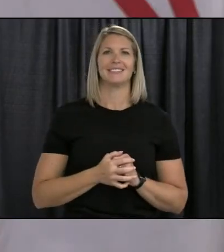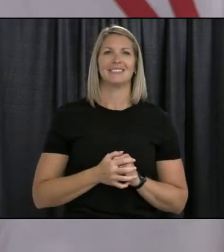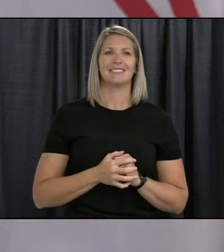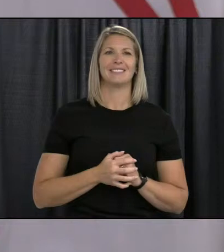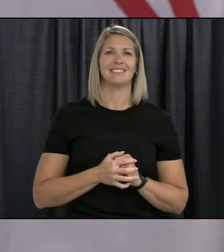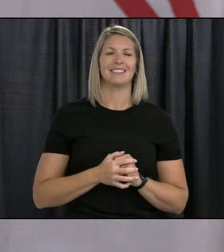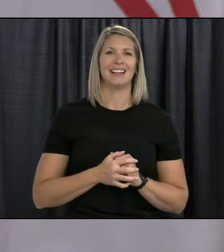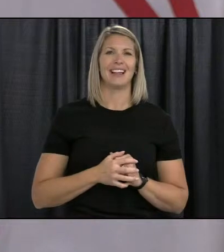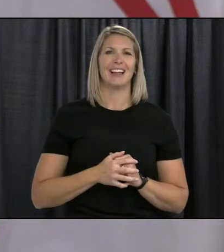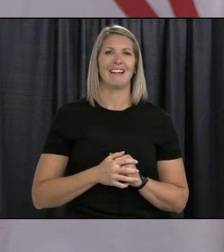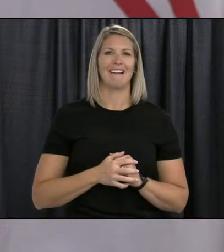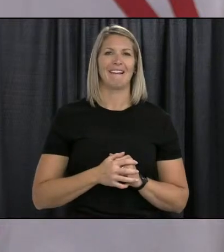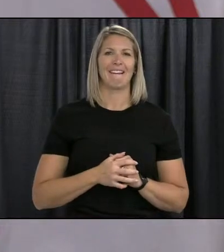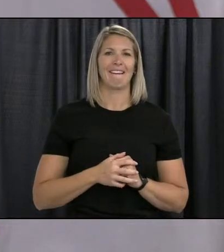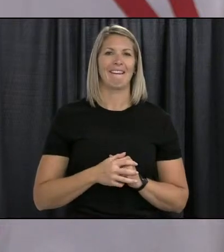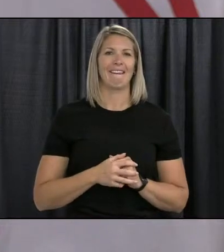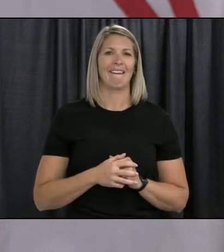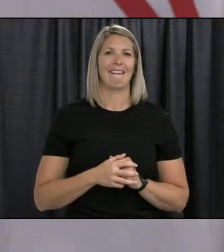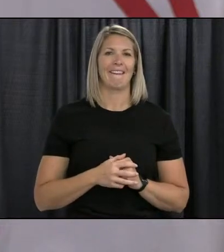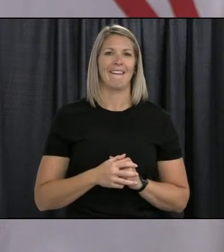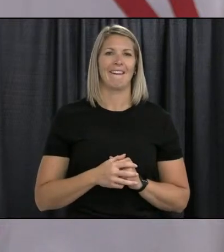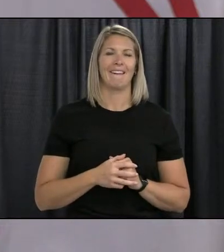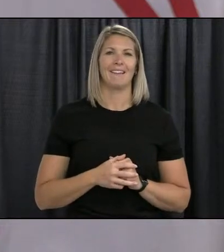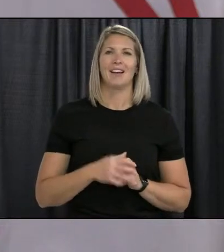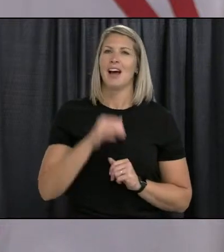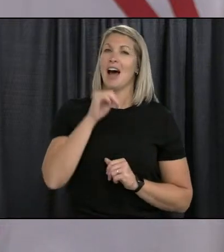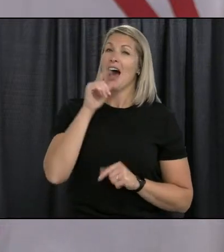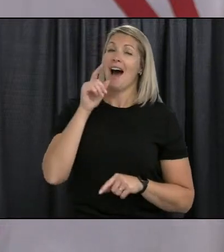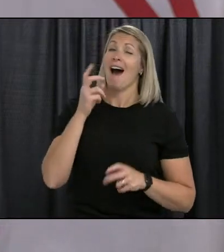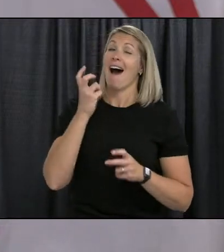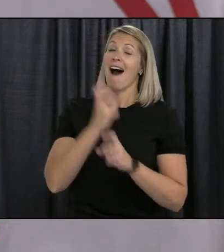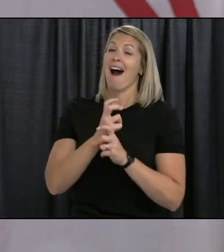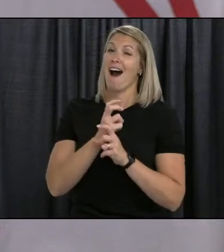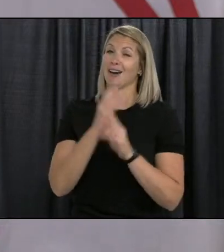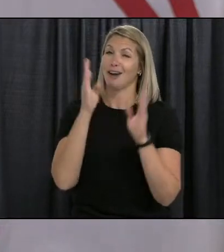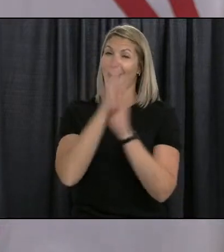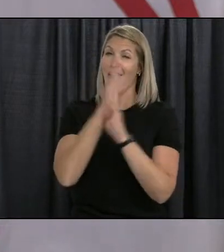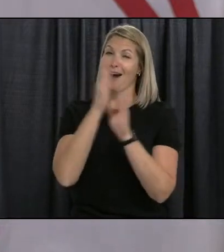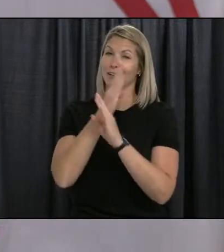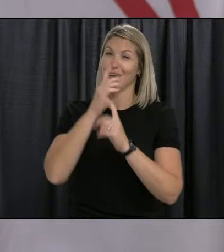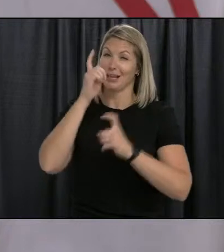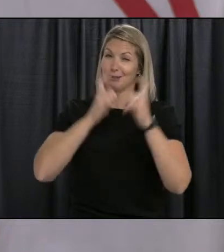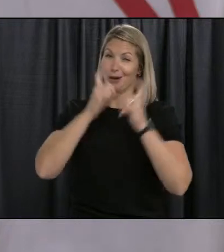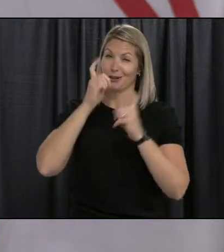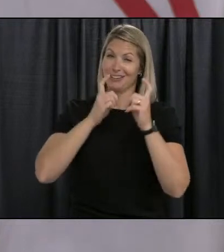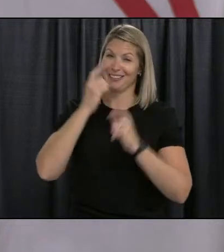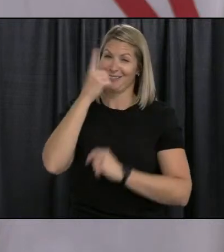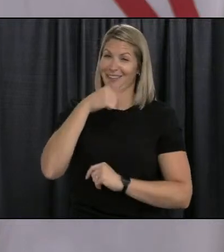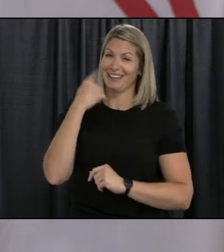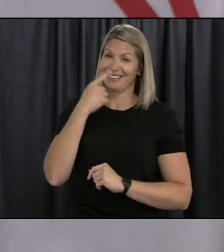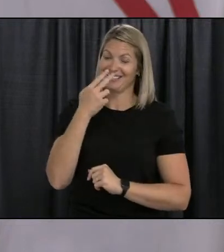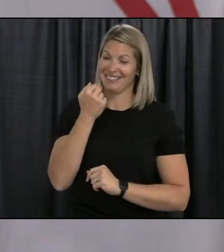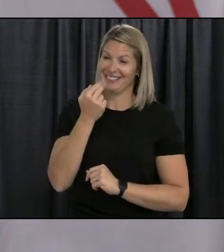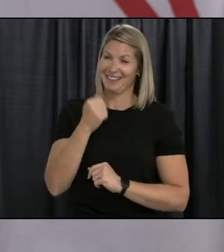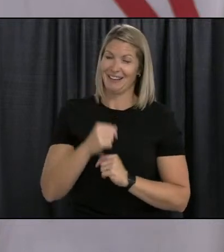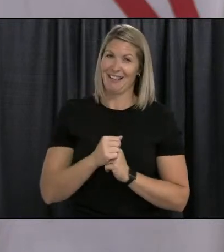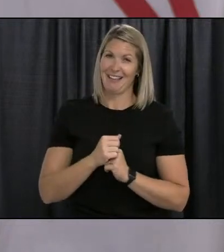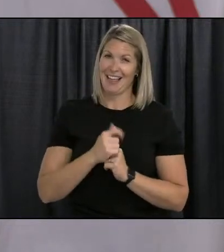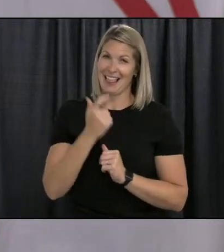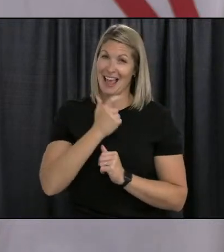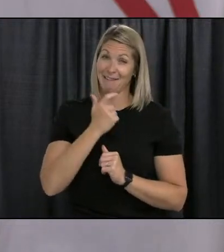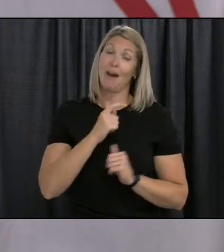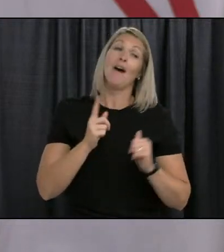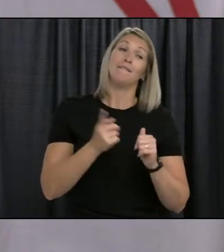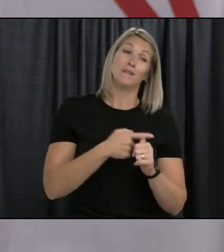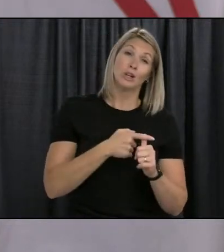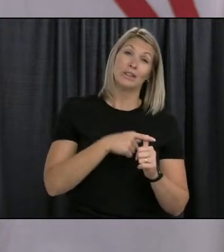I don't have really good, I'm not really good at hiding my facial expressions on that question. No, I would, well, first of all, on the